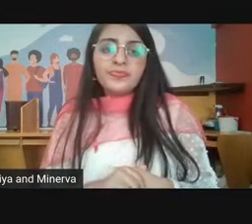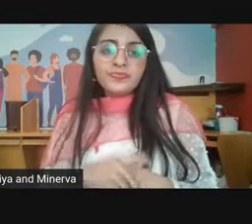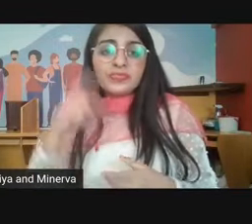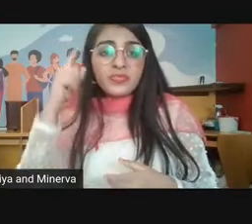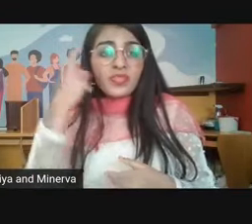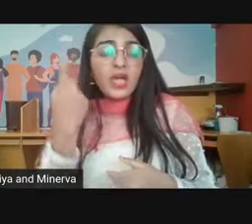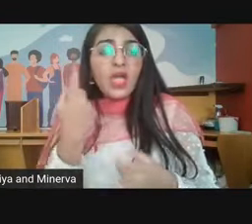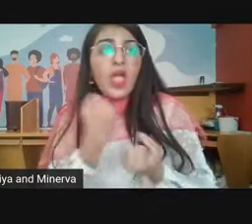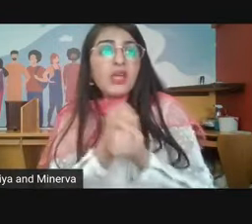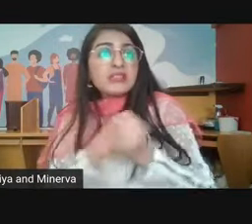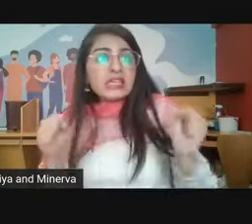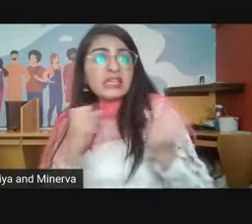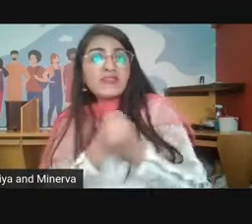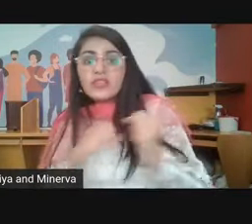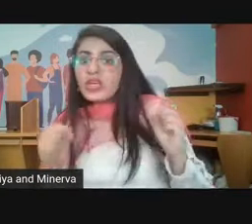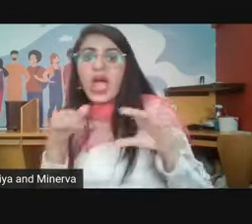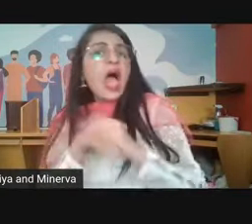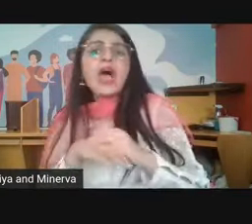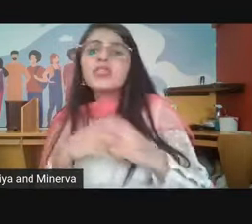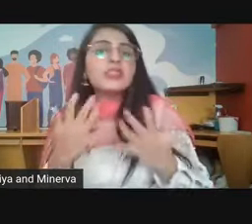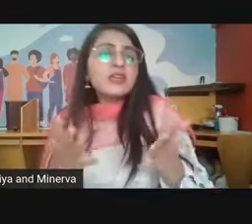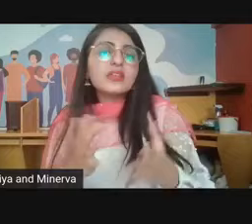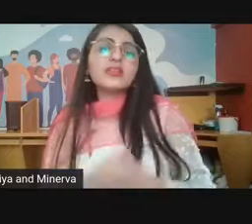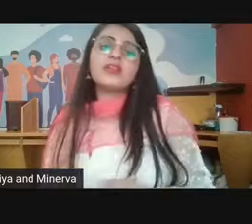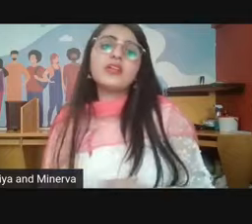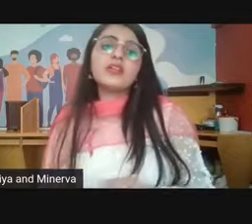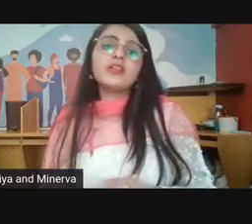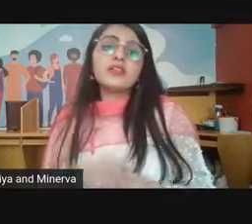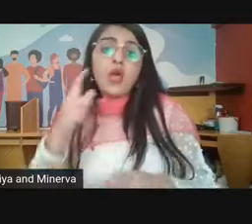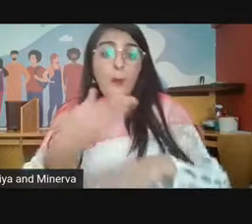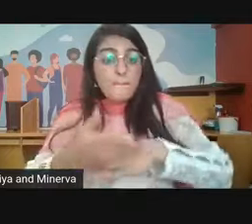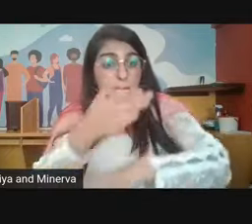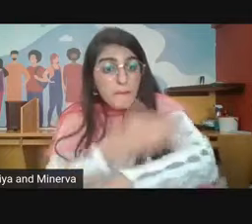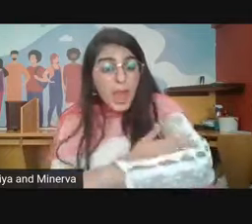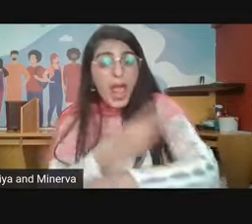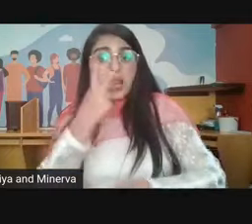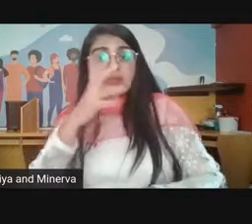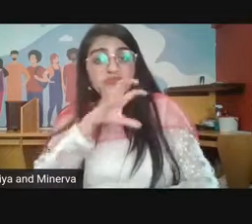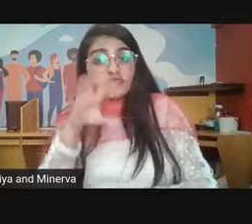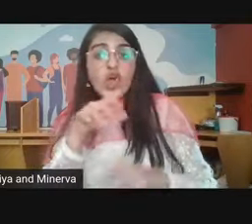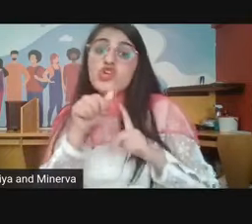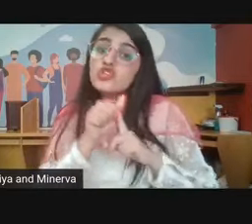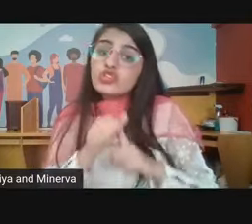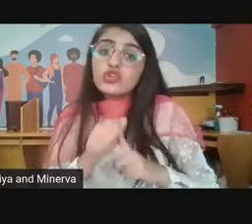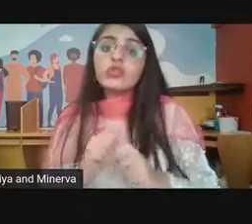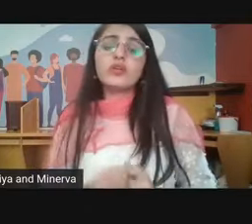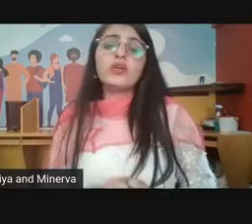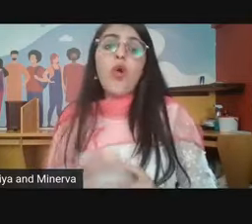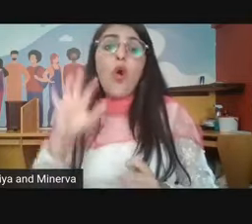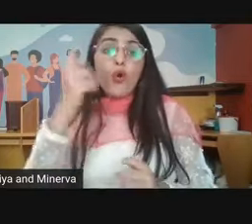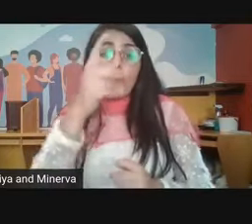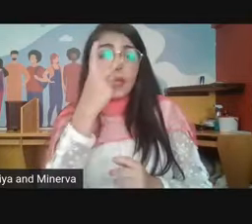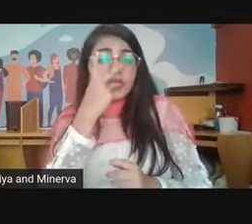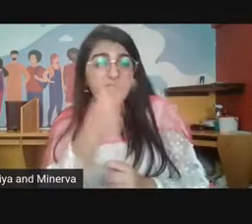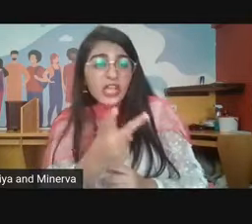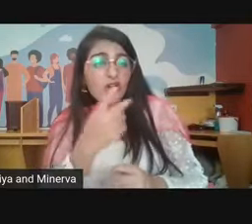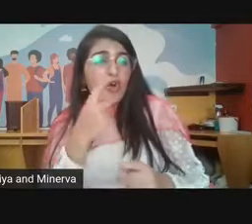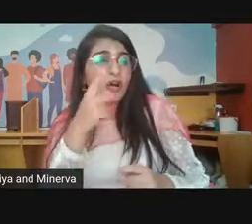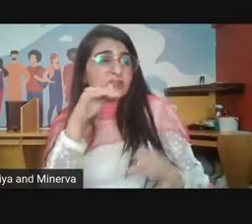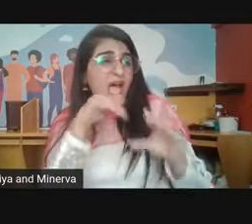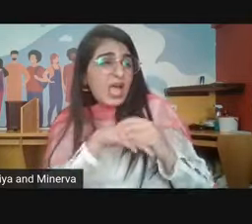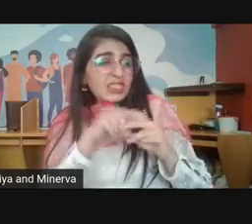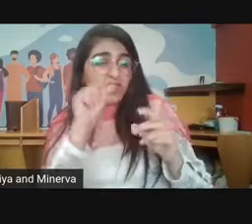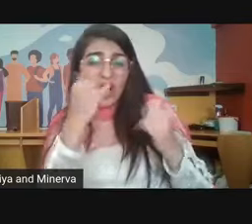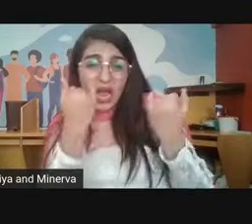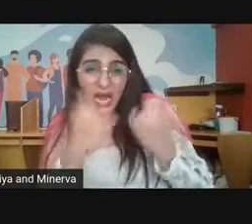cannot be in our hands, but early detection could be. So if you feel anything's wrong, even just do your